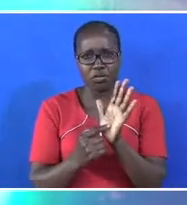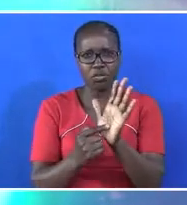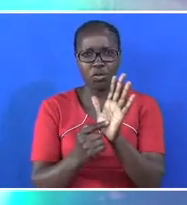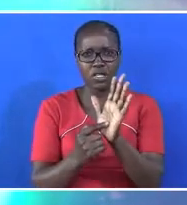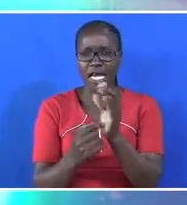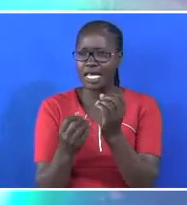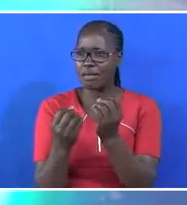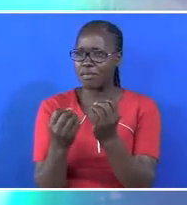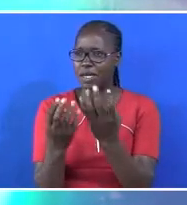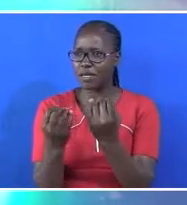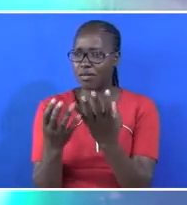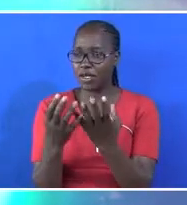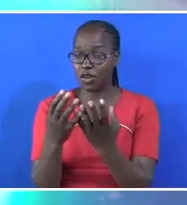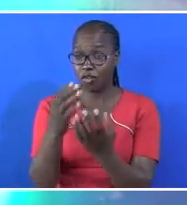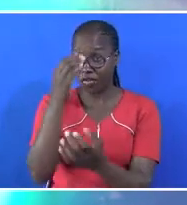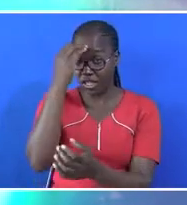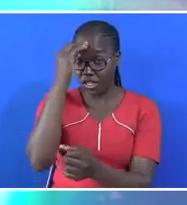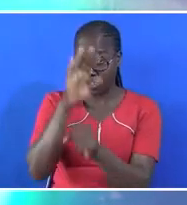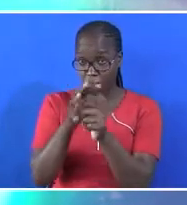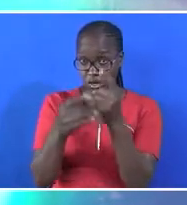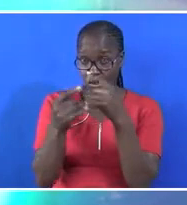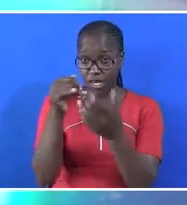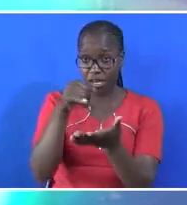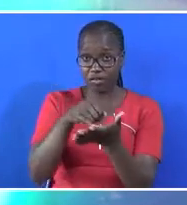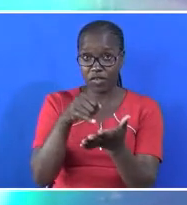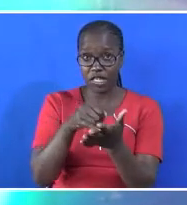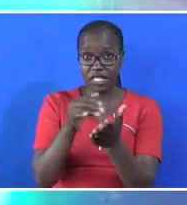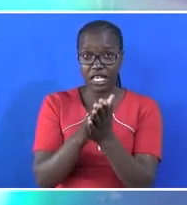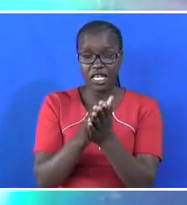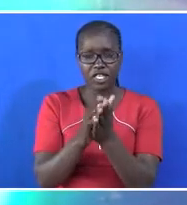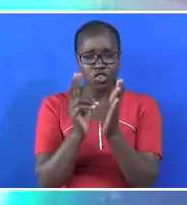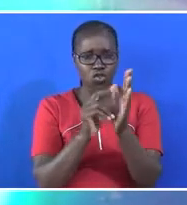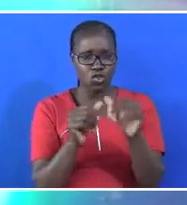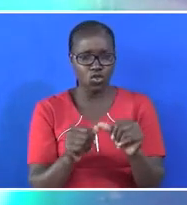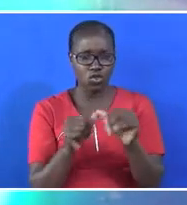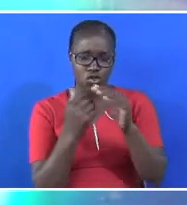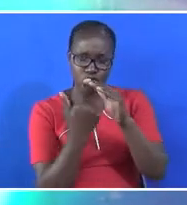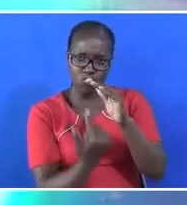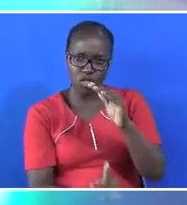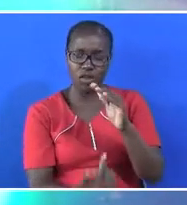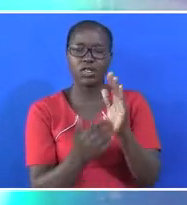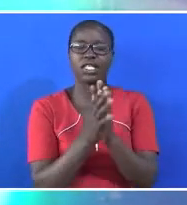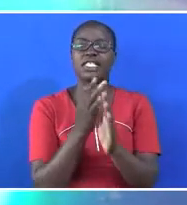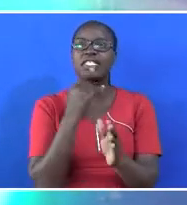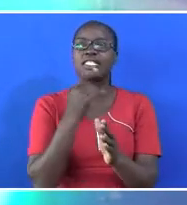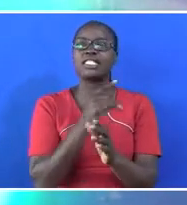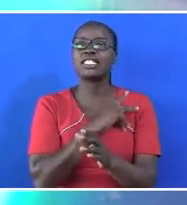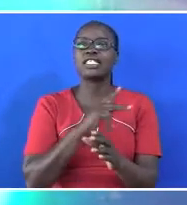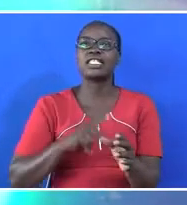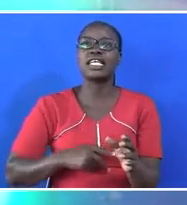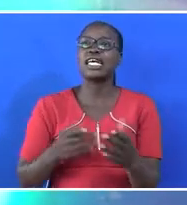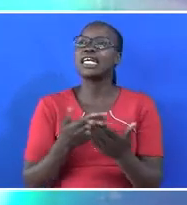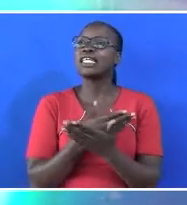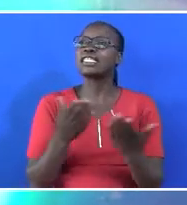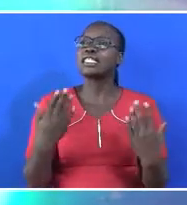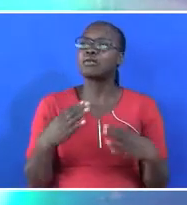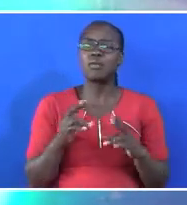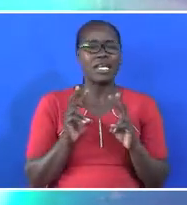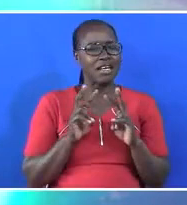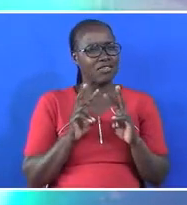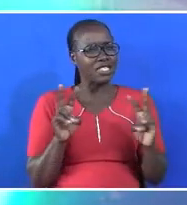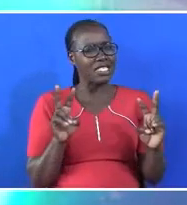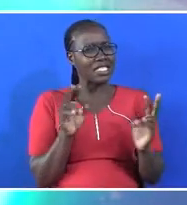of the kingdom. They are coming for it. When you read down, he tells the king that these people have seen